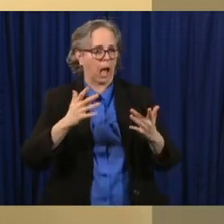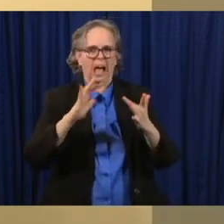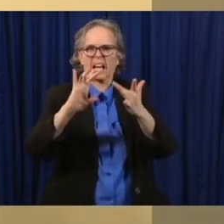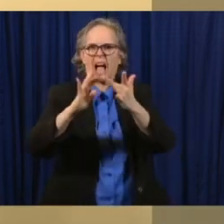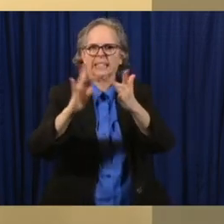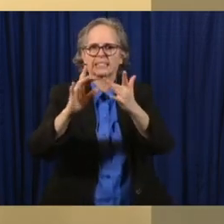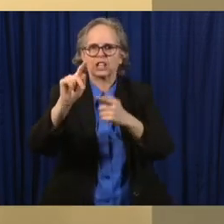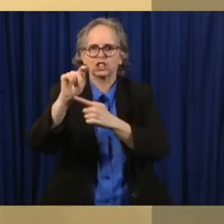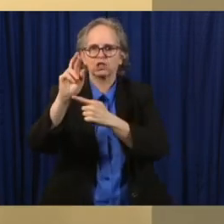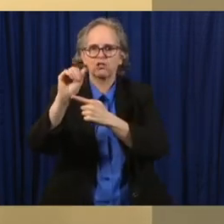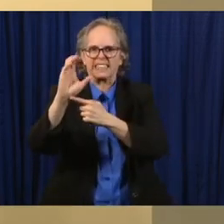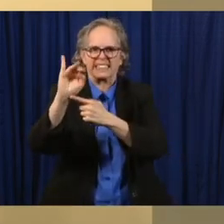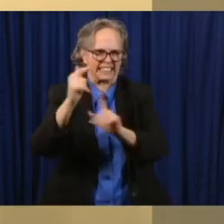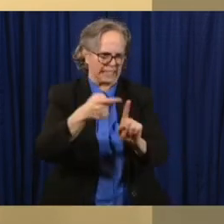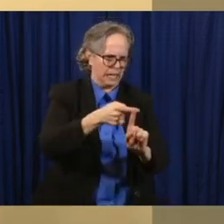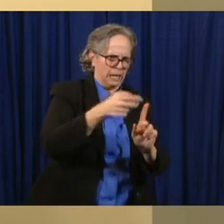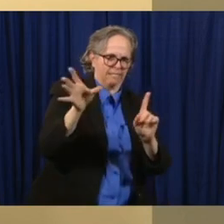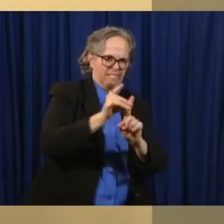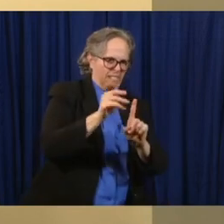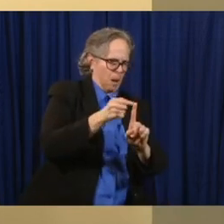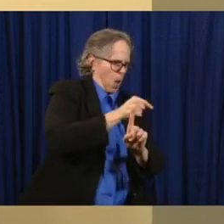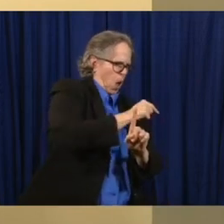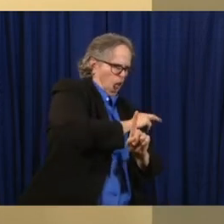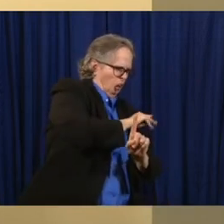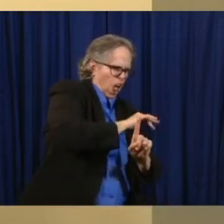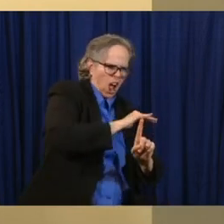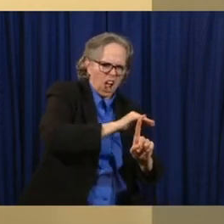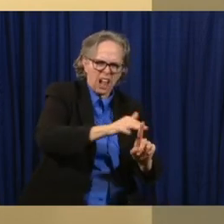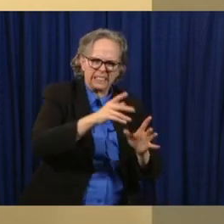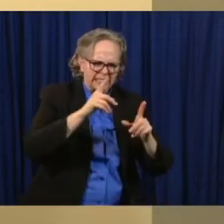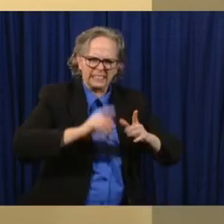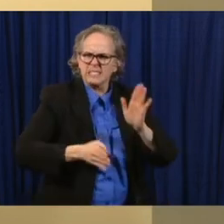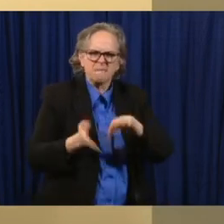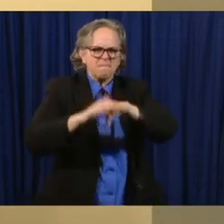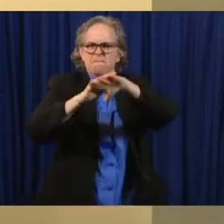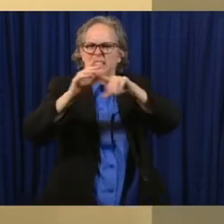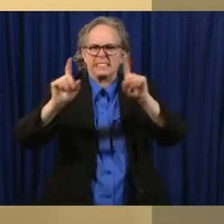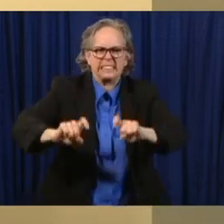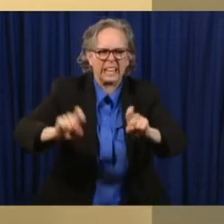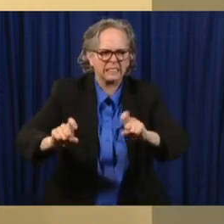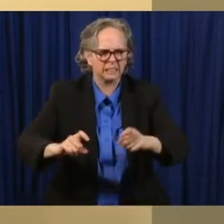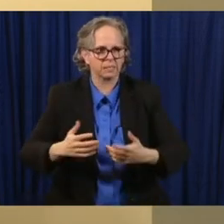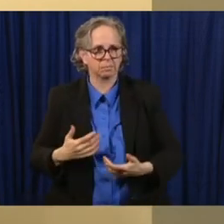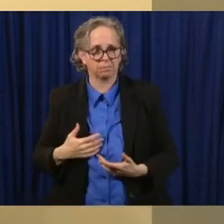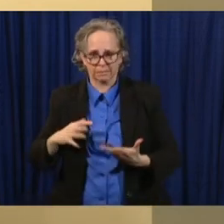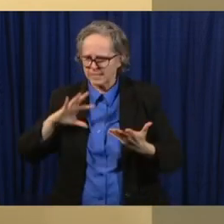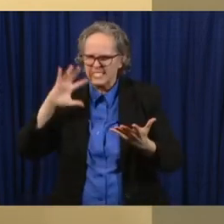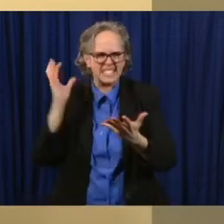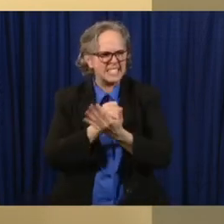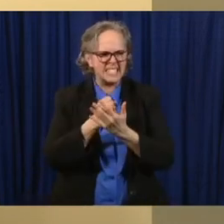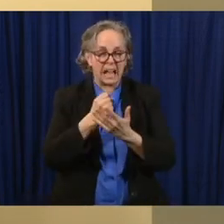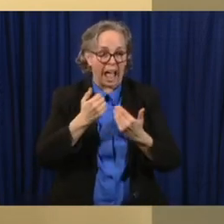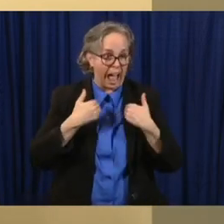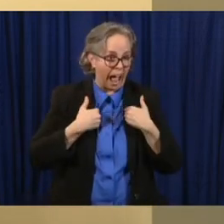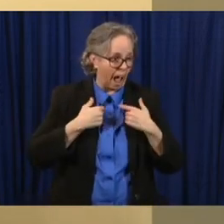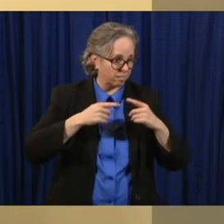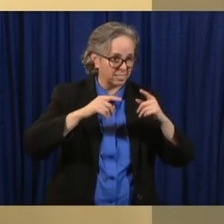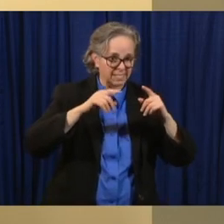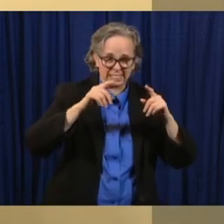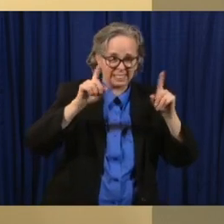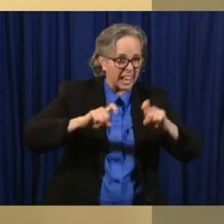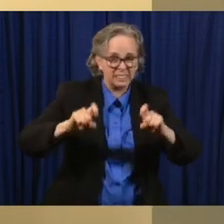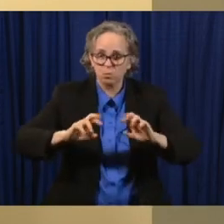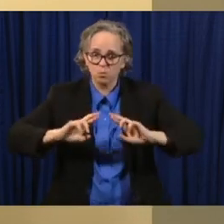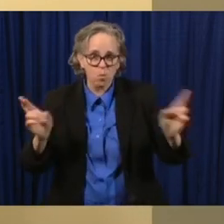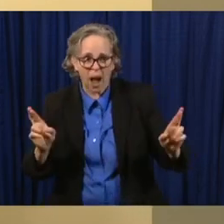sir, on testing ability and using the testing we have well, but we're also working on building a complete army of